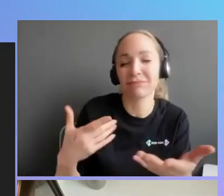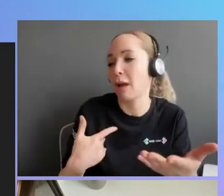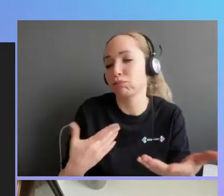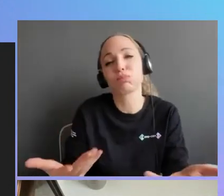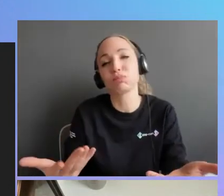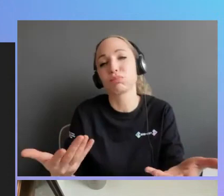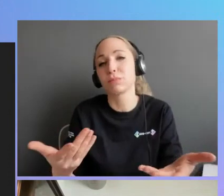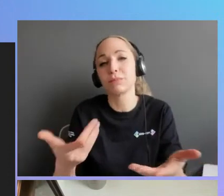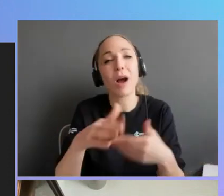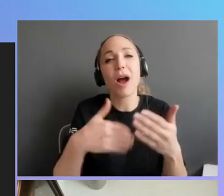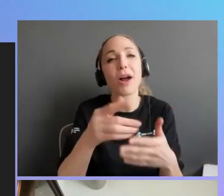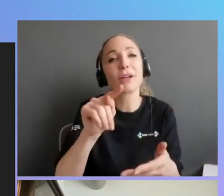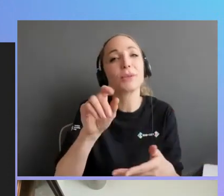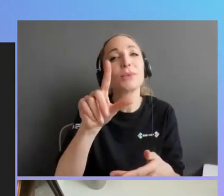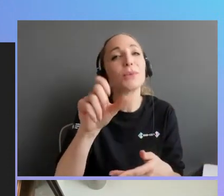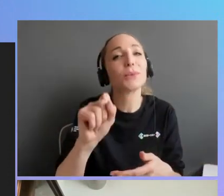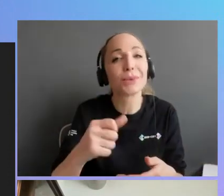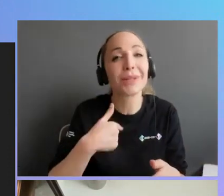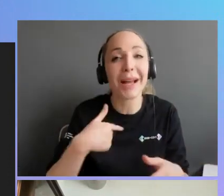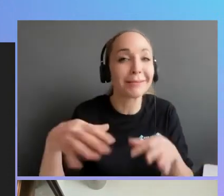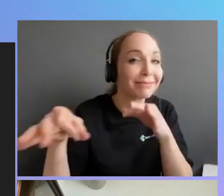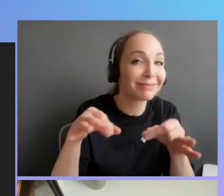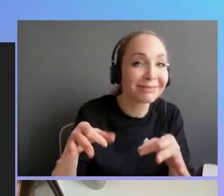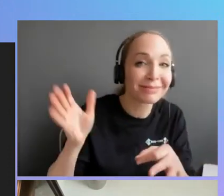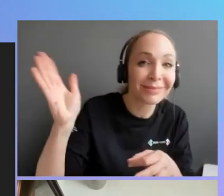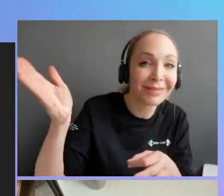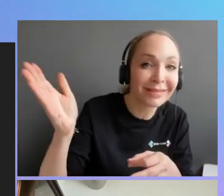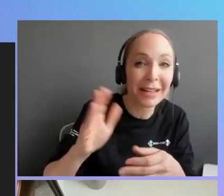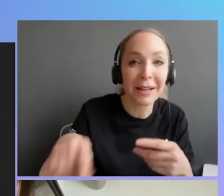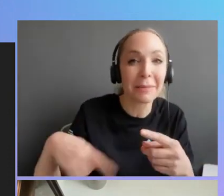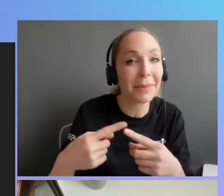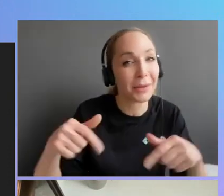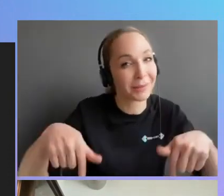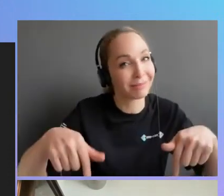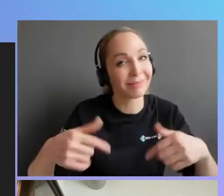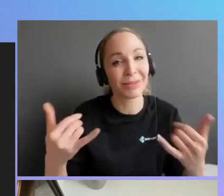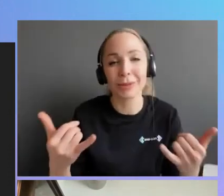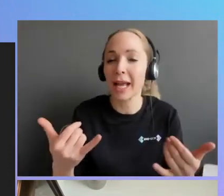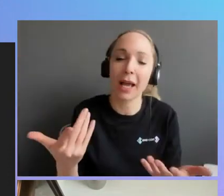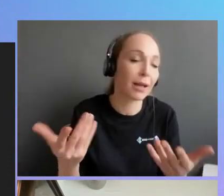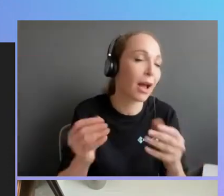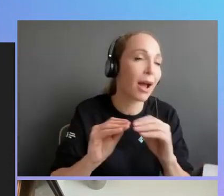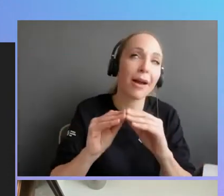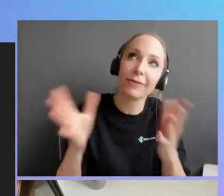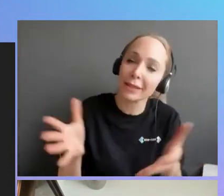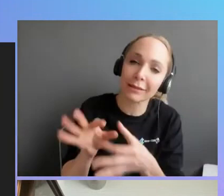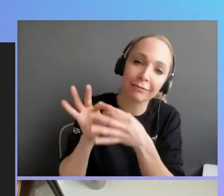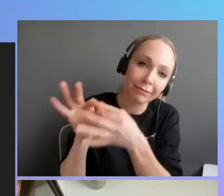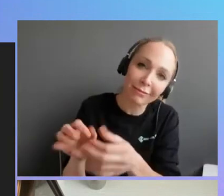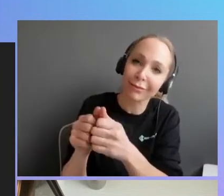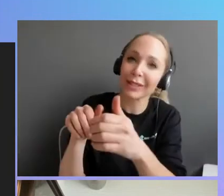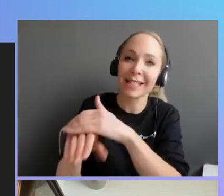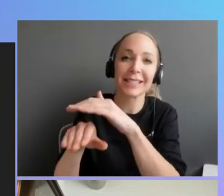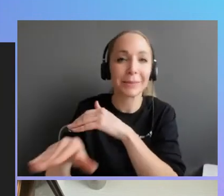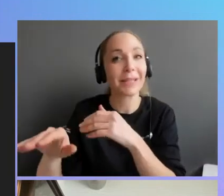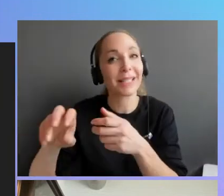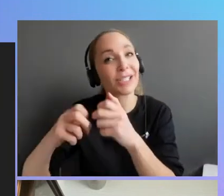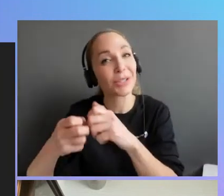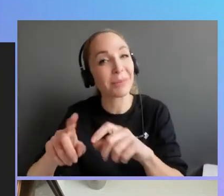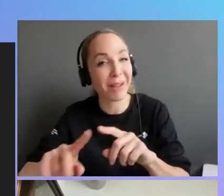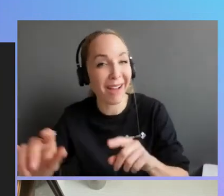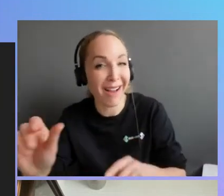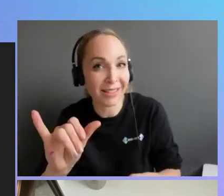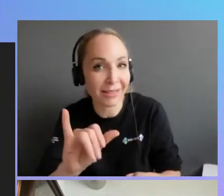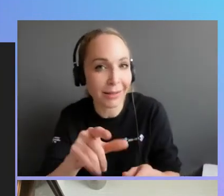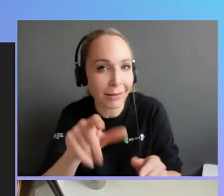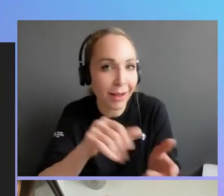all these tools I'm covering today are obviously catered to testing and finding accessibility issues, but I think they're kind of disguised as learning tools as well.